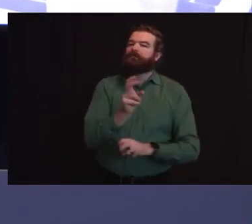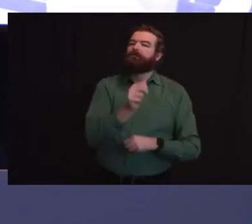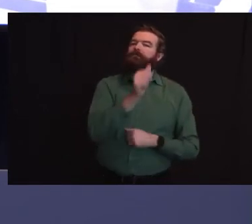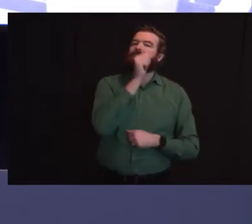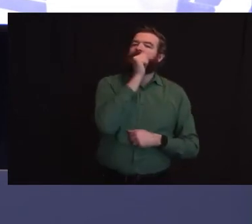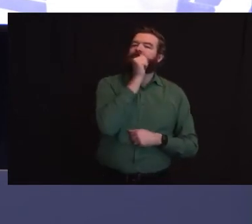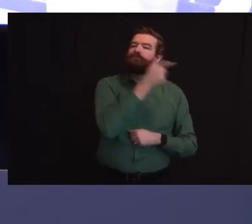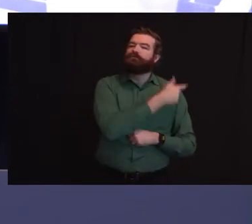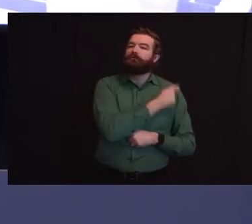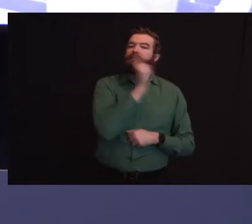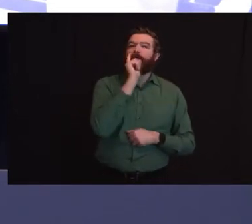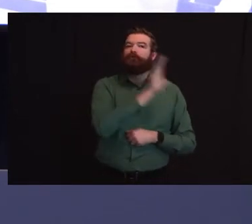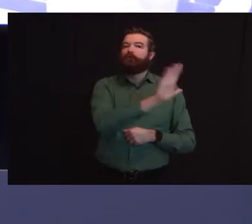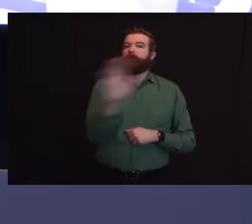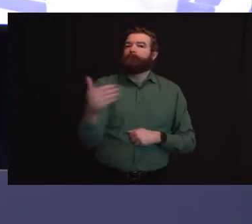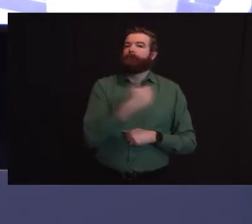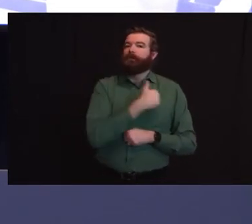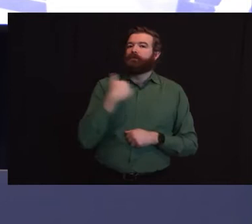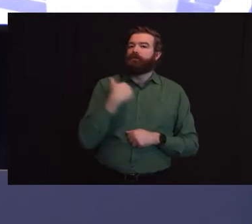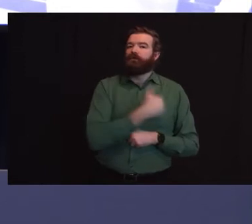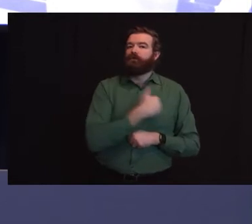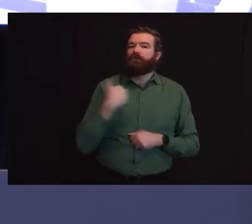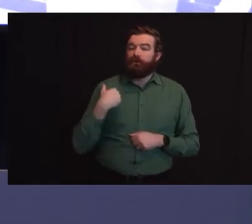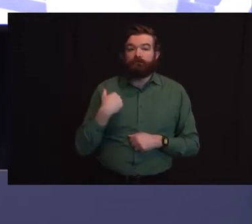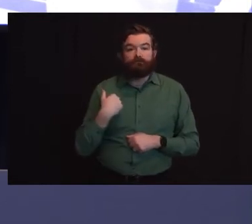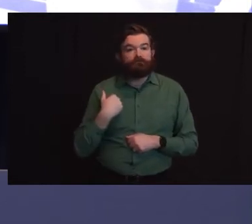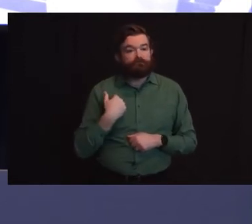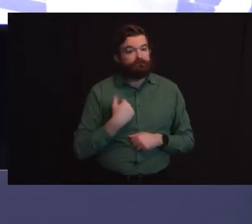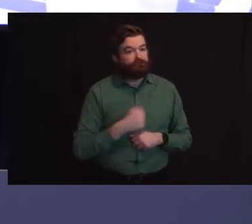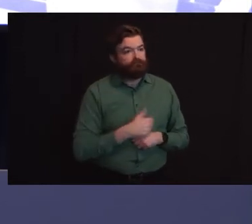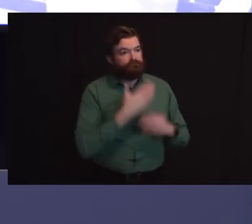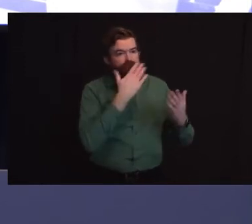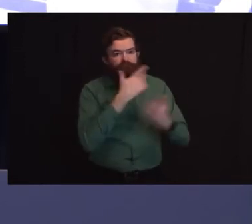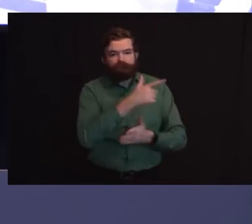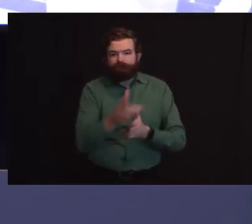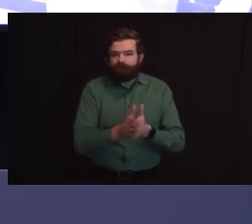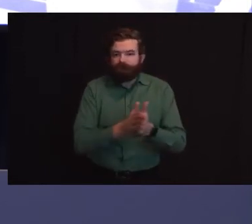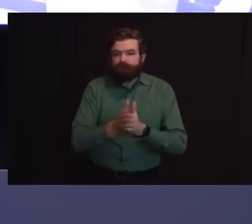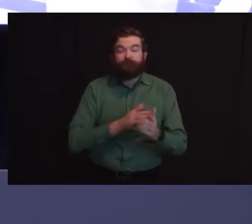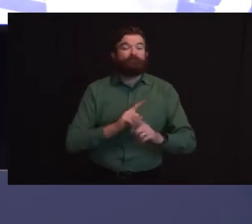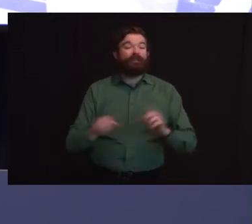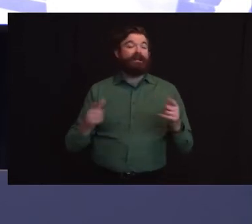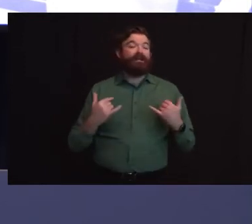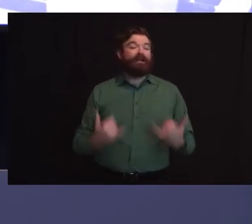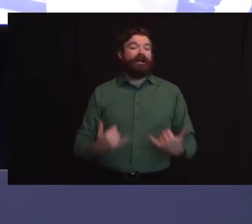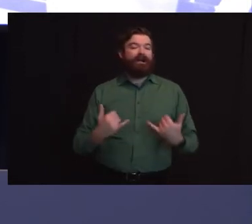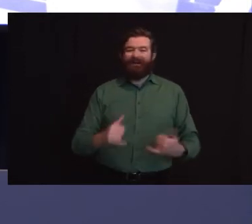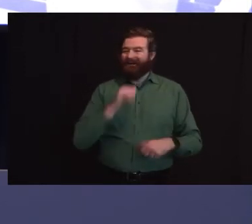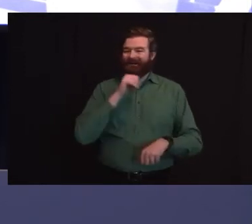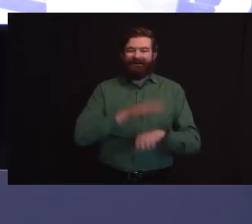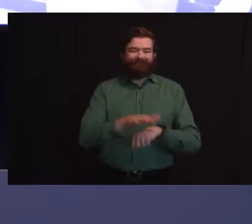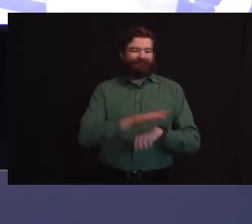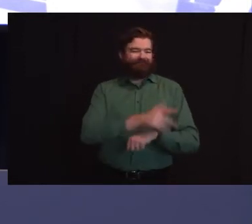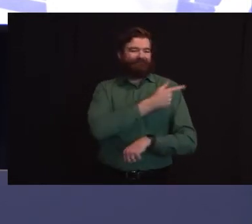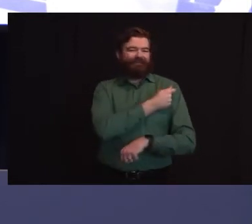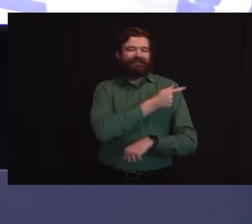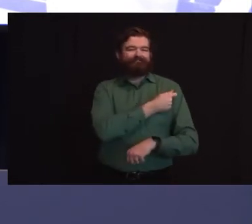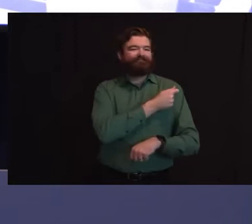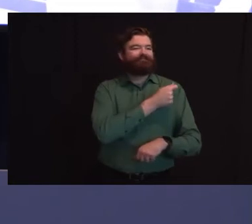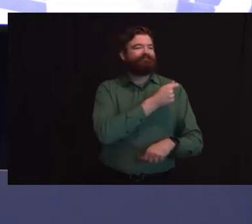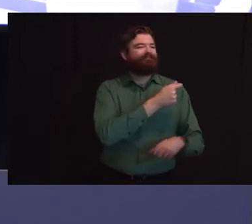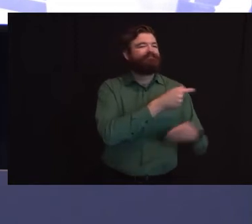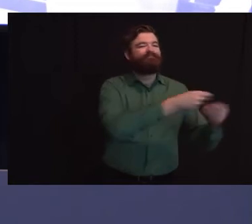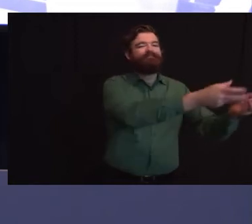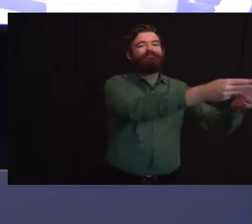congregations. We appreciate their willingness to serve the public, but at this time there is not enough vaccination supply to support these